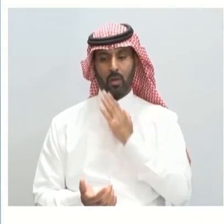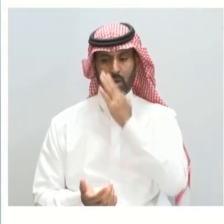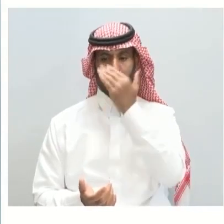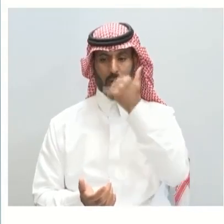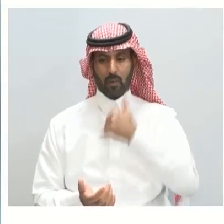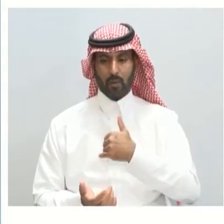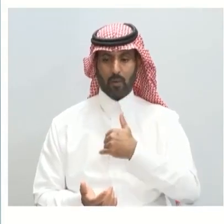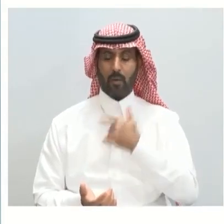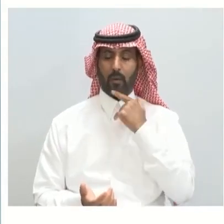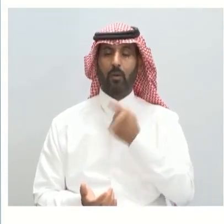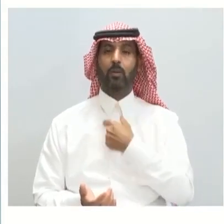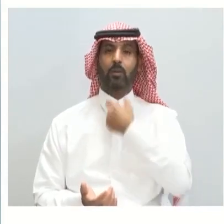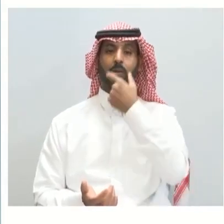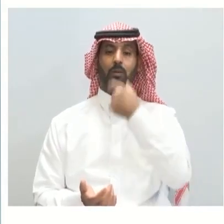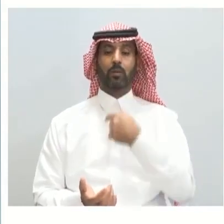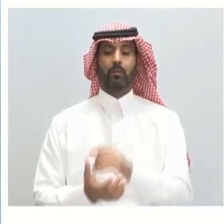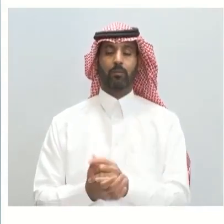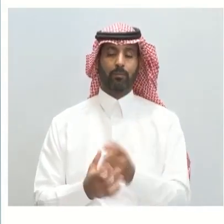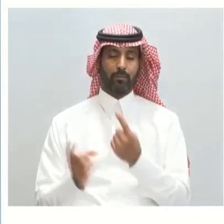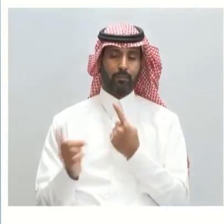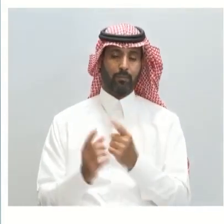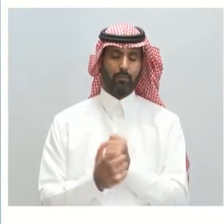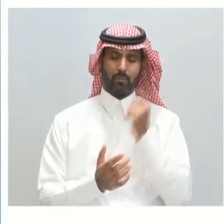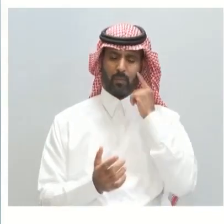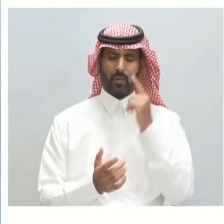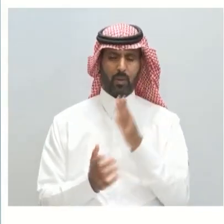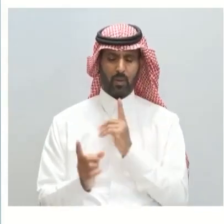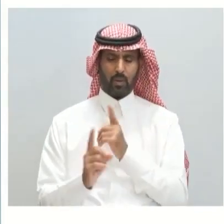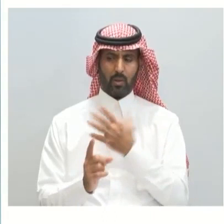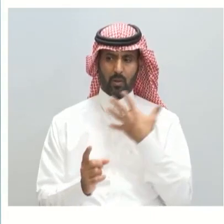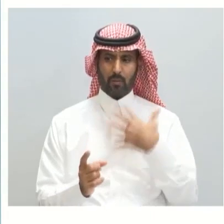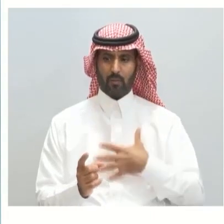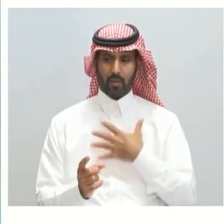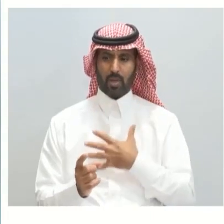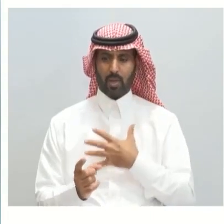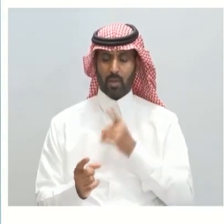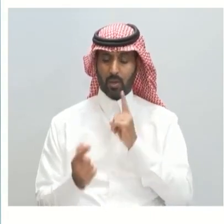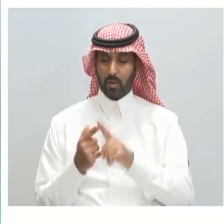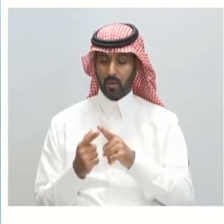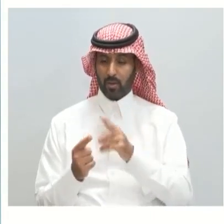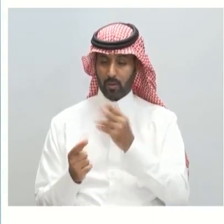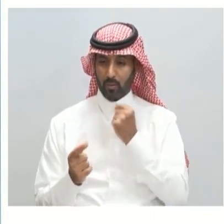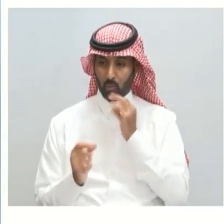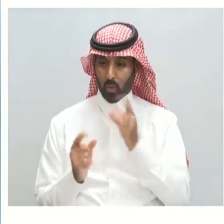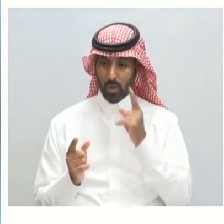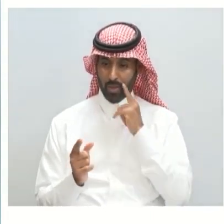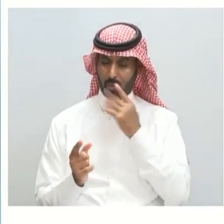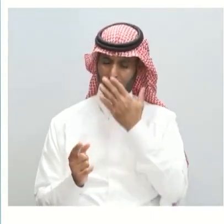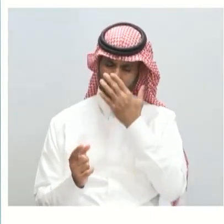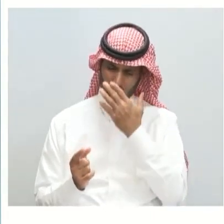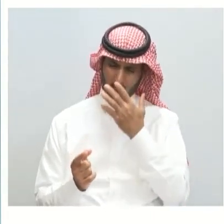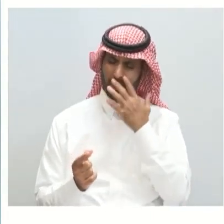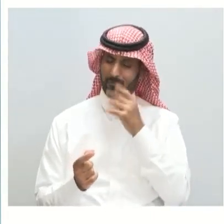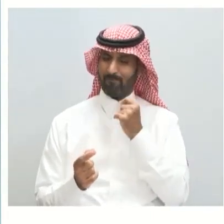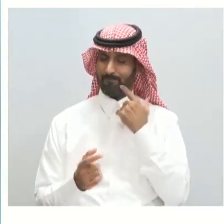falling intonation. In the conversation, identify attitude or feeling if irrelevant, as in enthusiasm, regret,